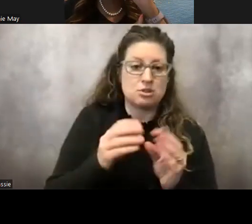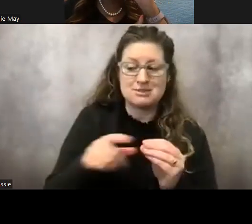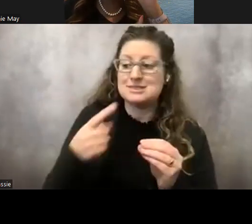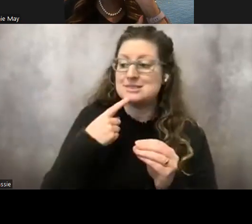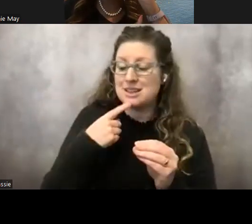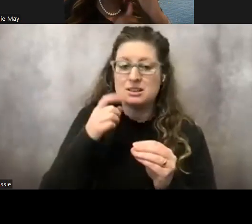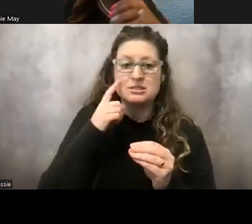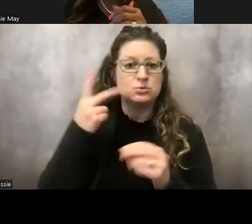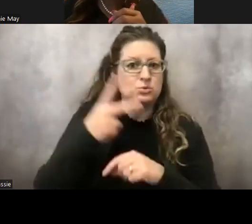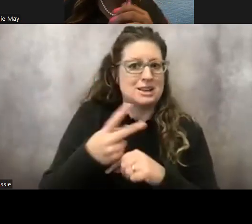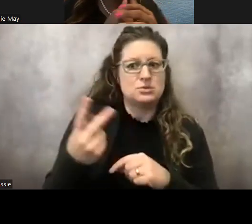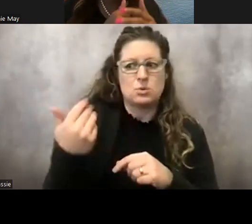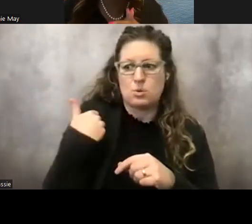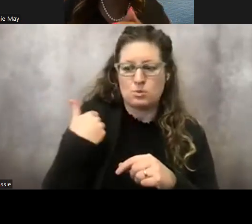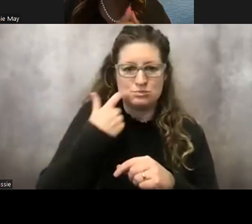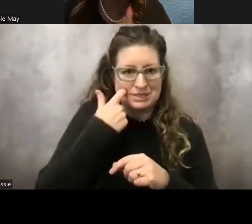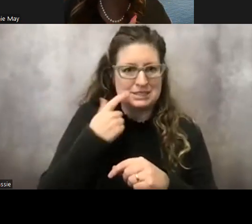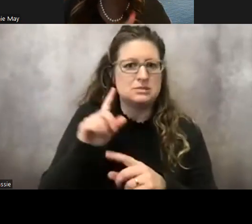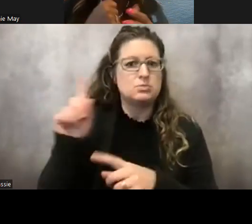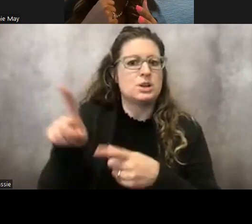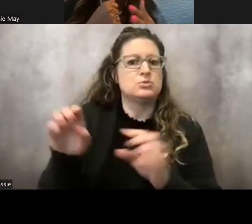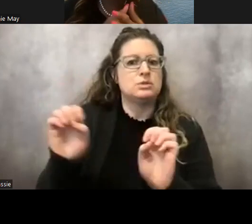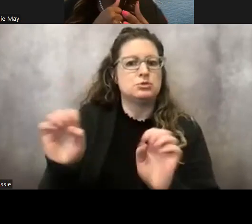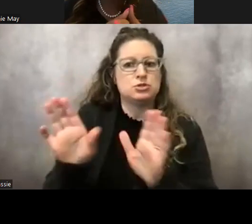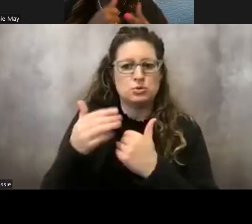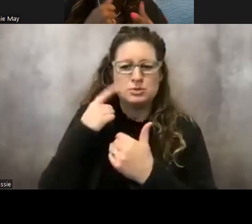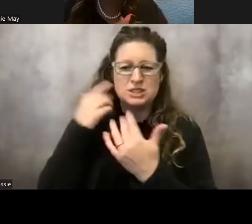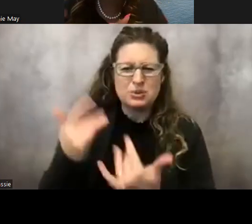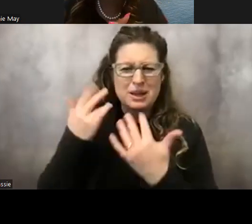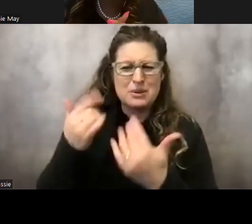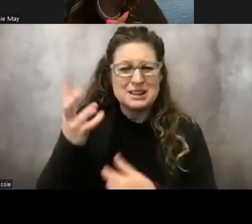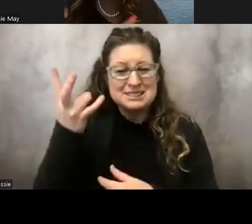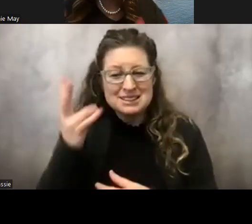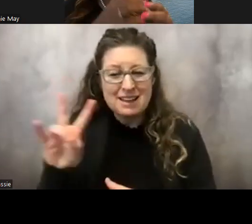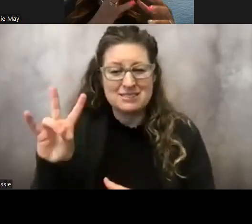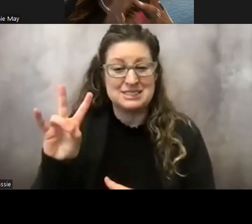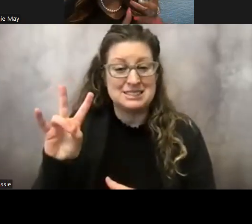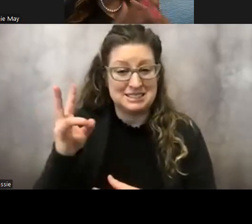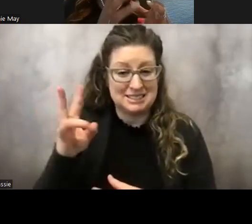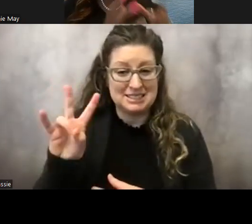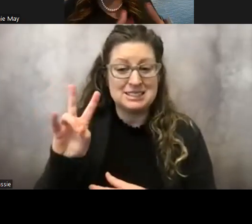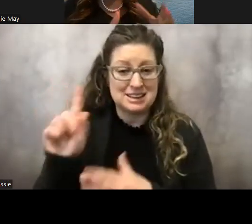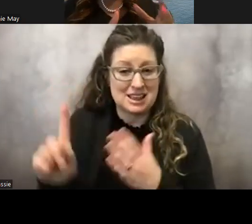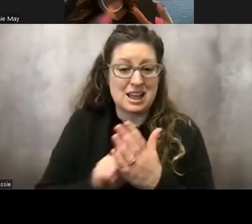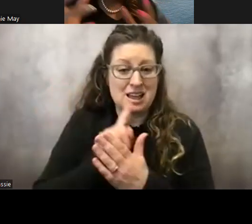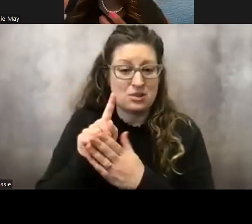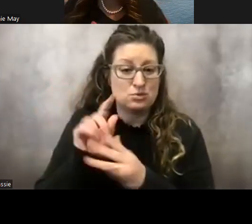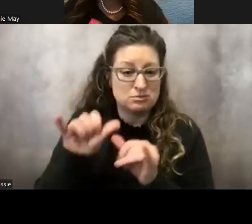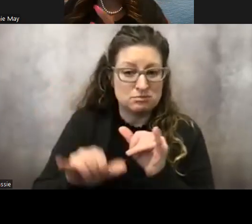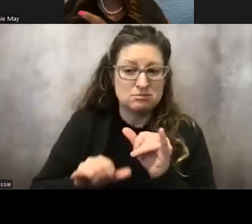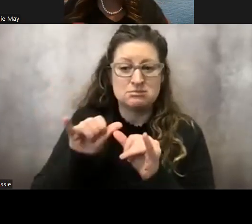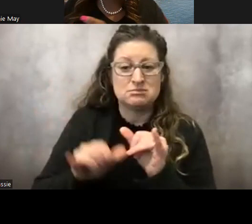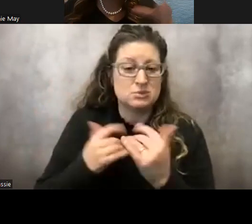room just 2 days ago and was there 17 hours before she ever saw a doctor. And it wasn't the fault of